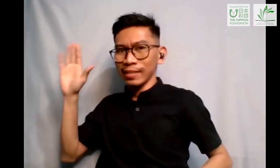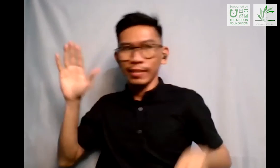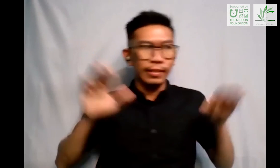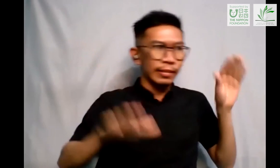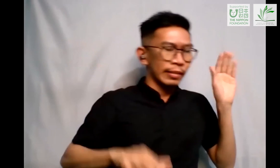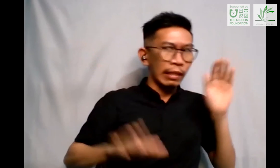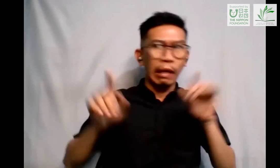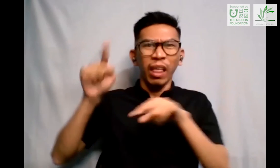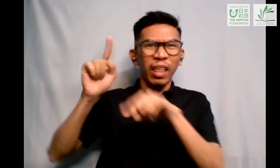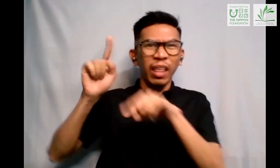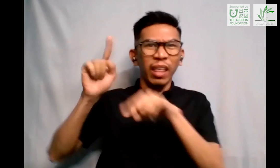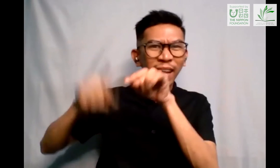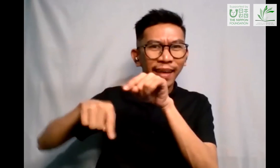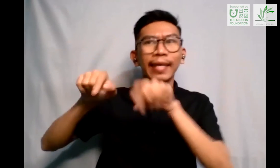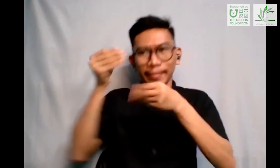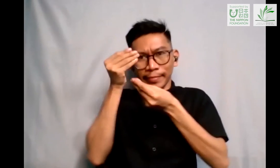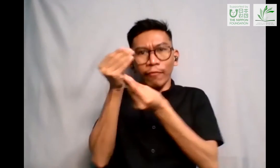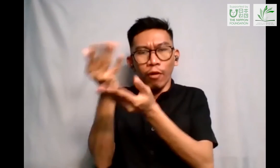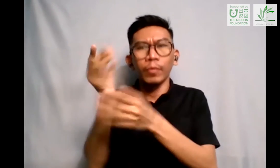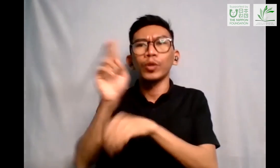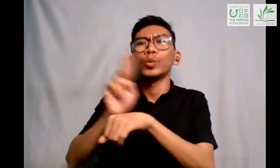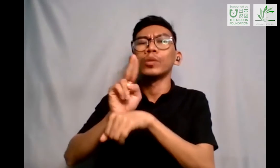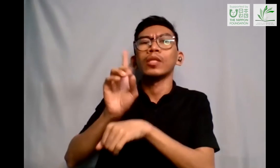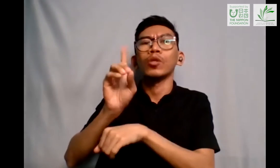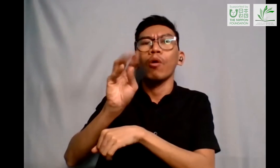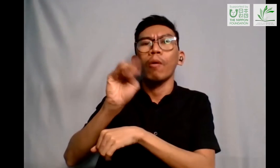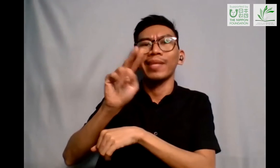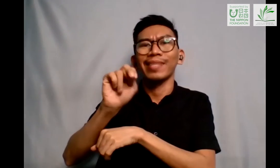okay, use your dominant hand, but shift your shoulders.